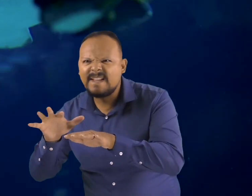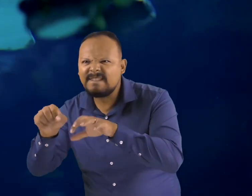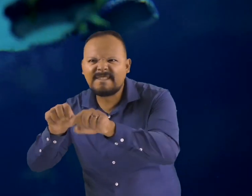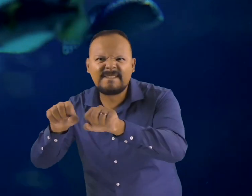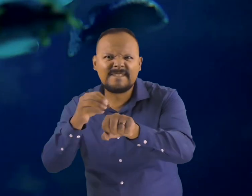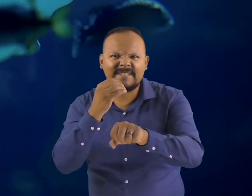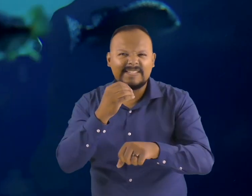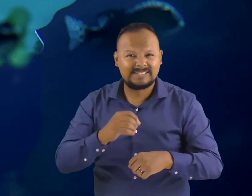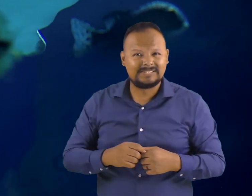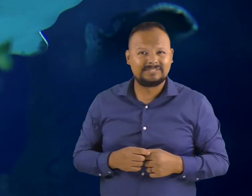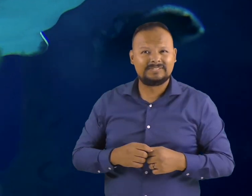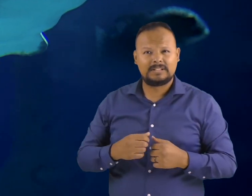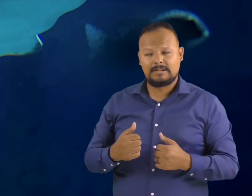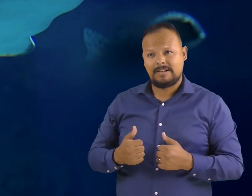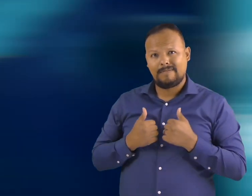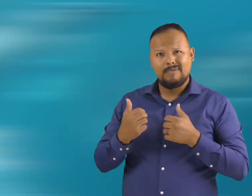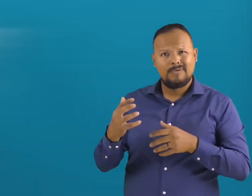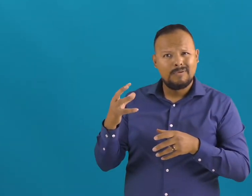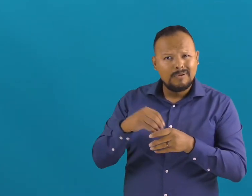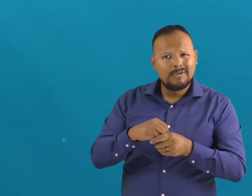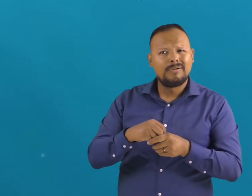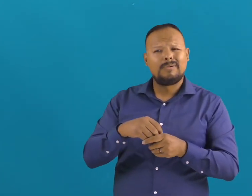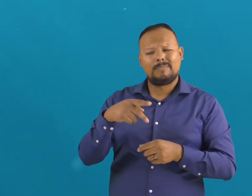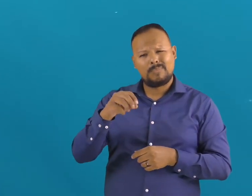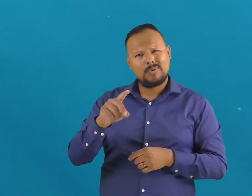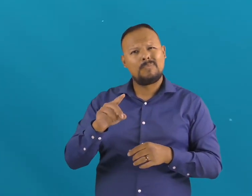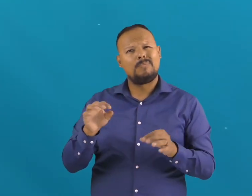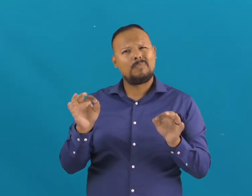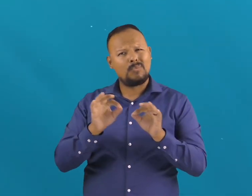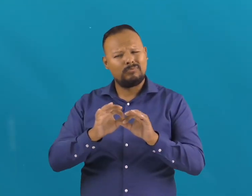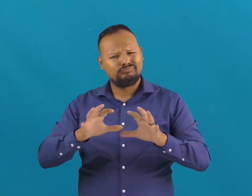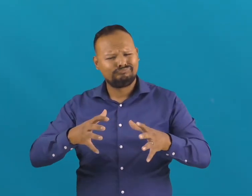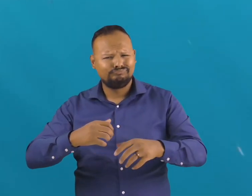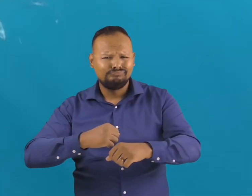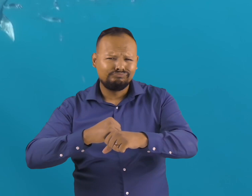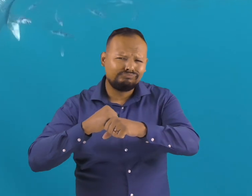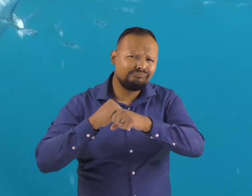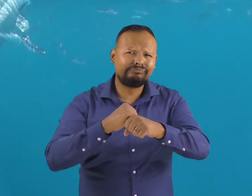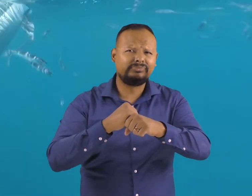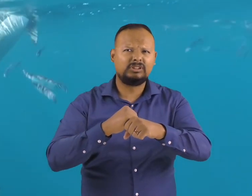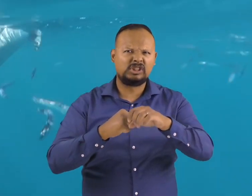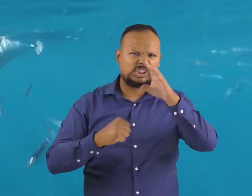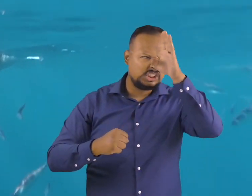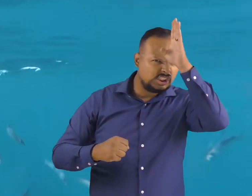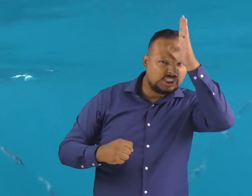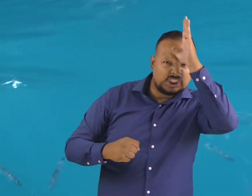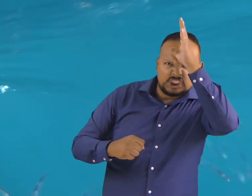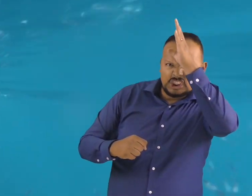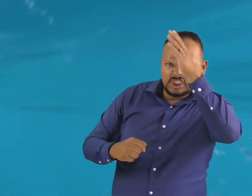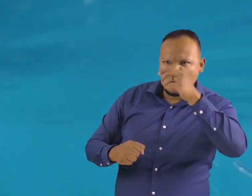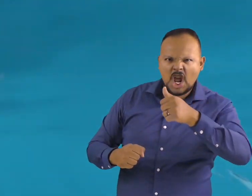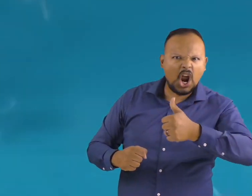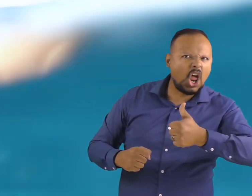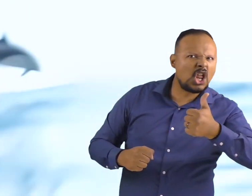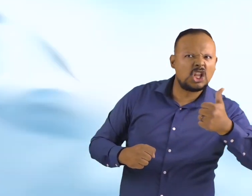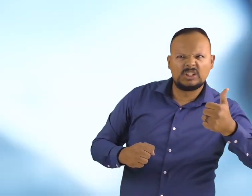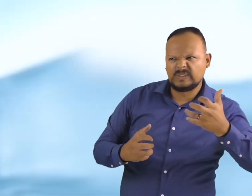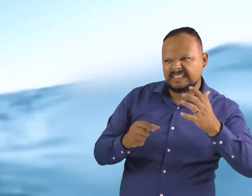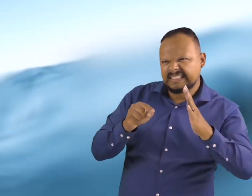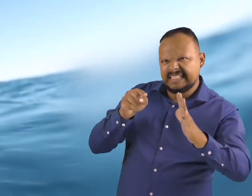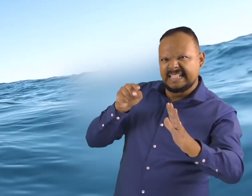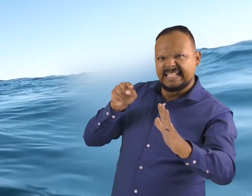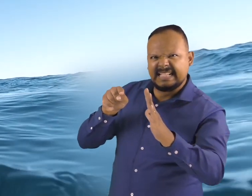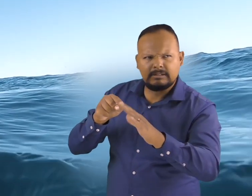from predators, like sharks. There are usually 10 to 15 dolphins in a pod. However,